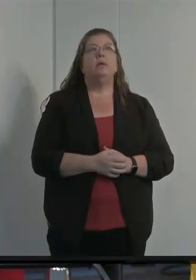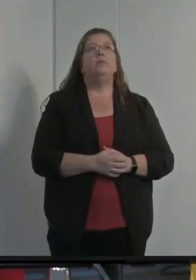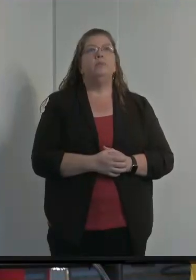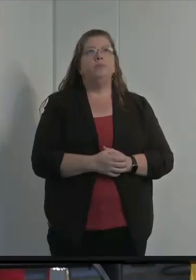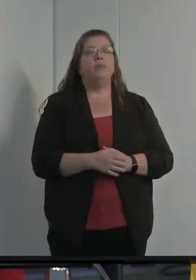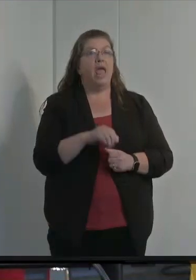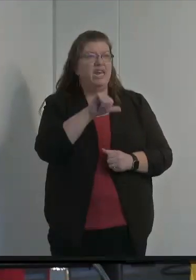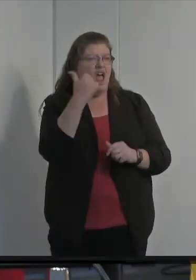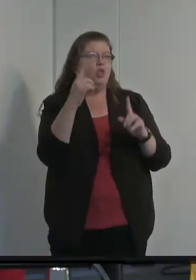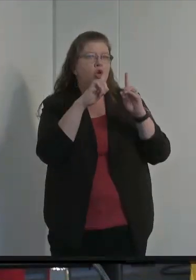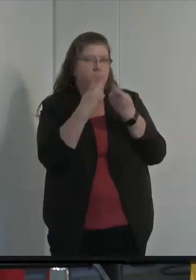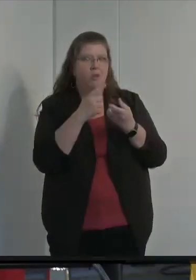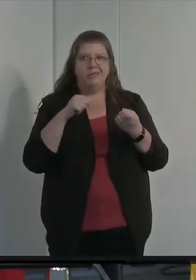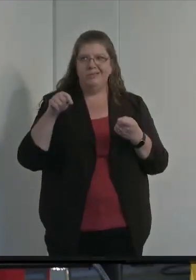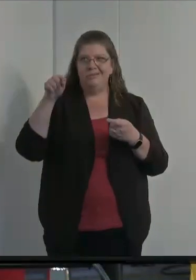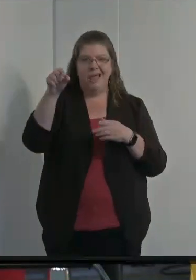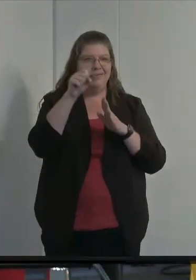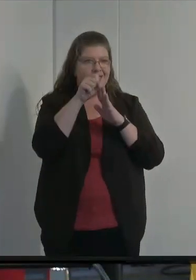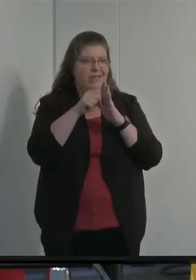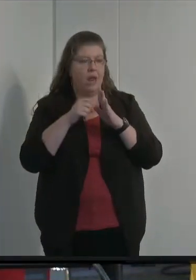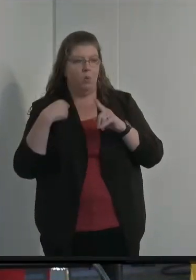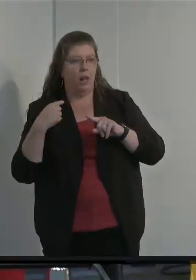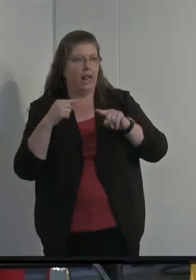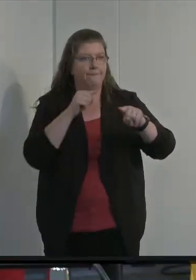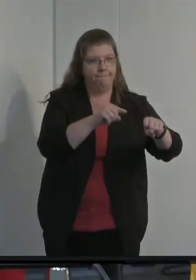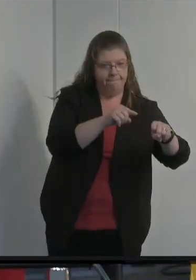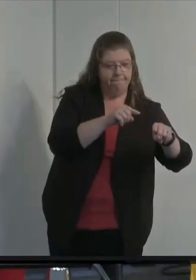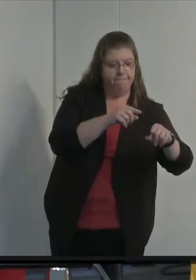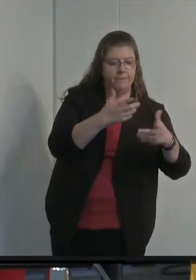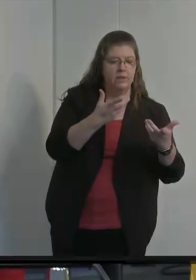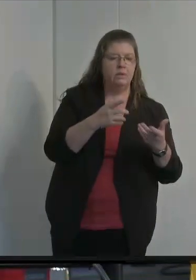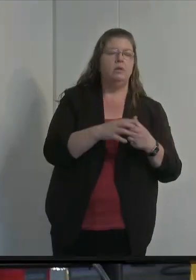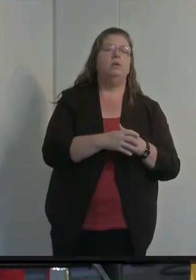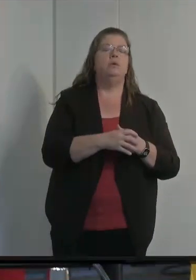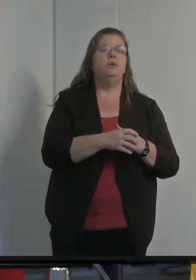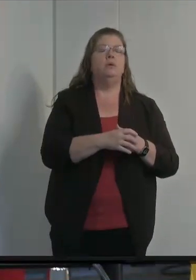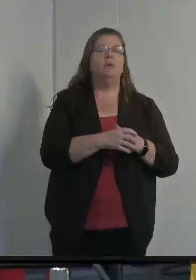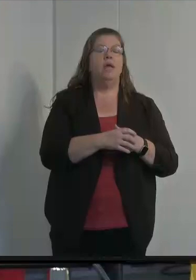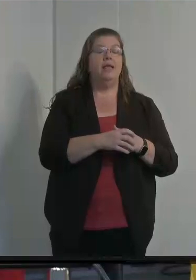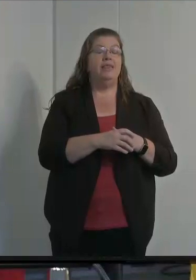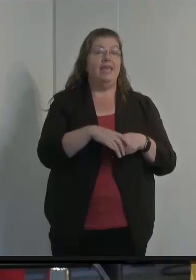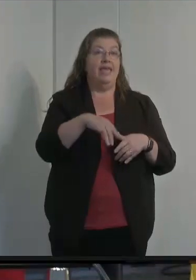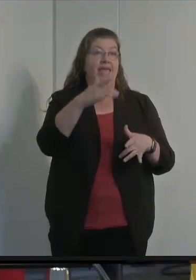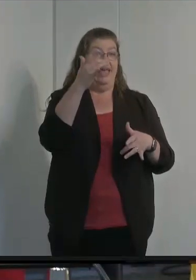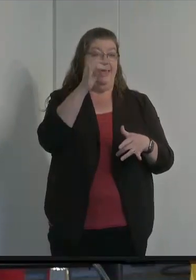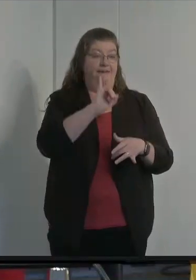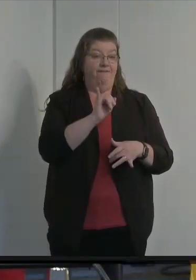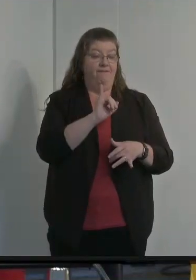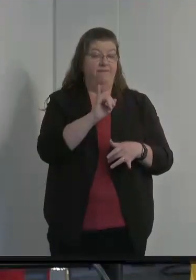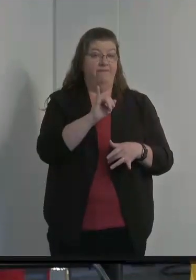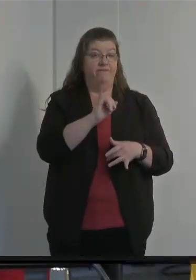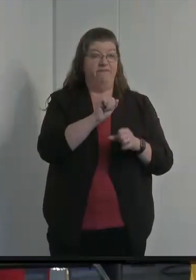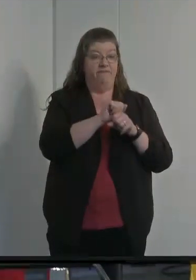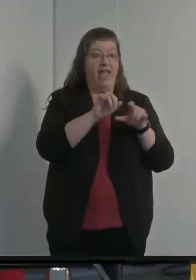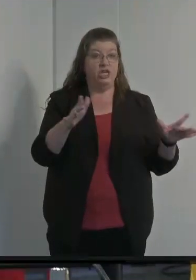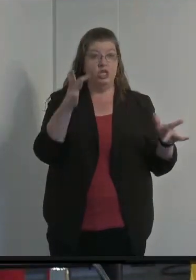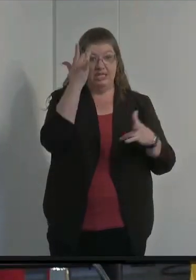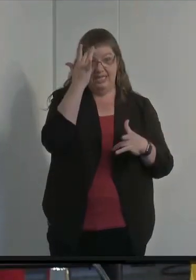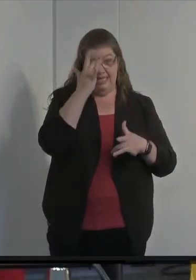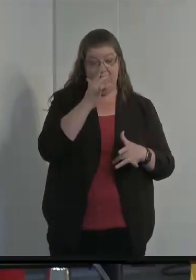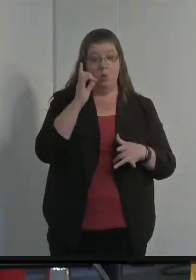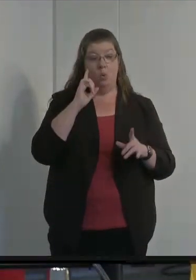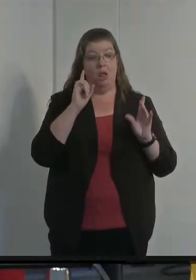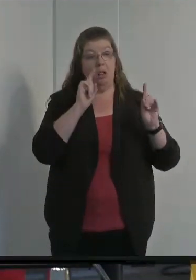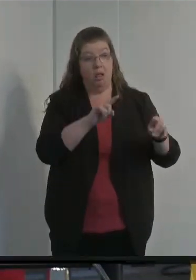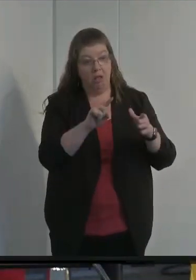and other departments at the state will come. The infectious disease group will come out and do an assessment, and they